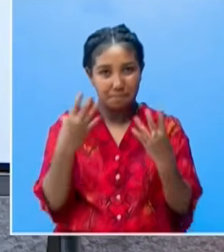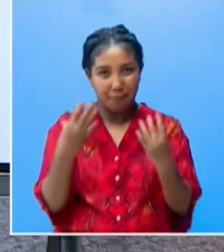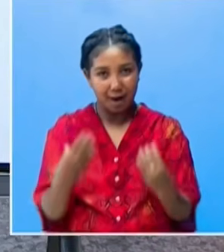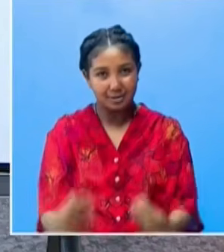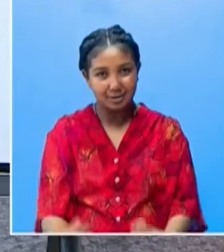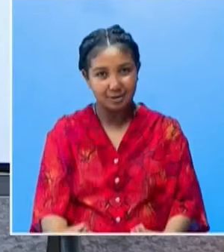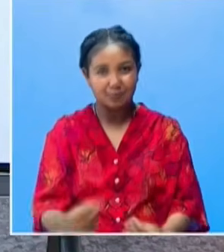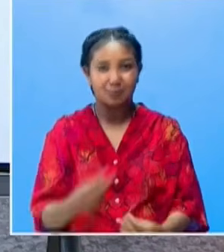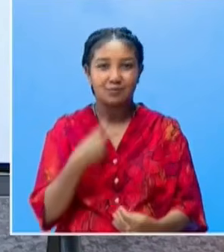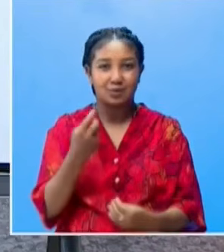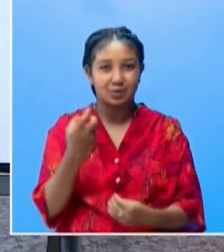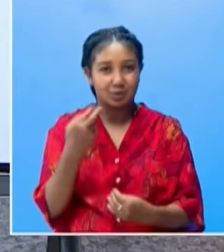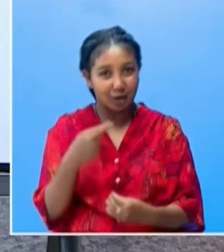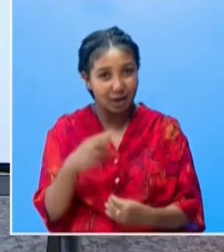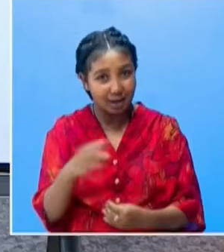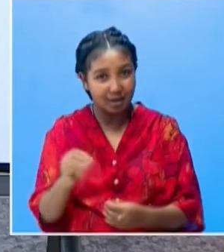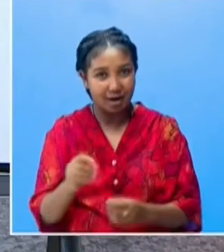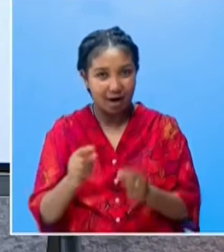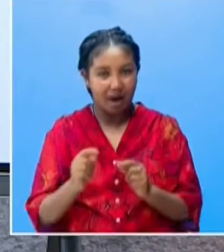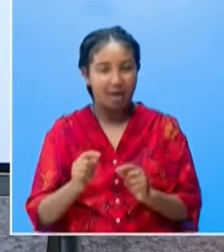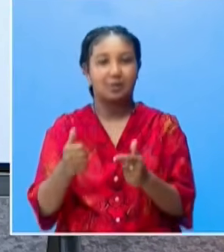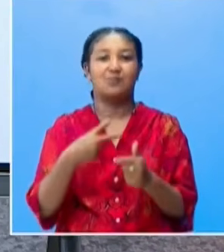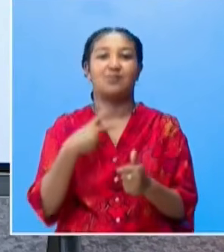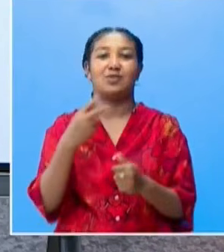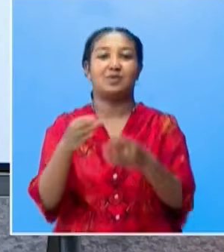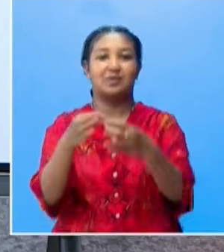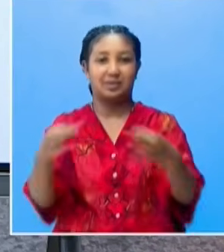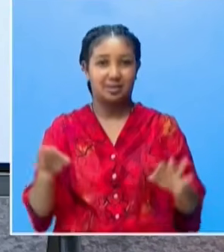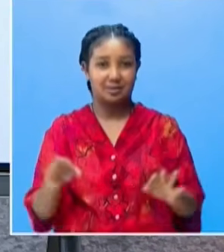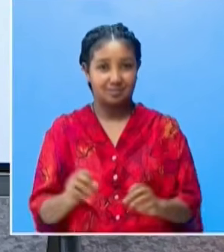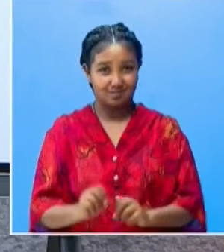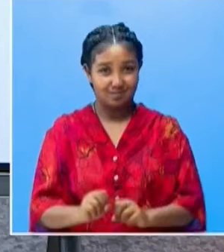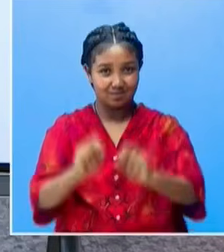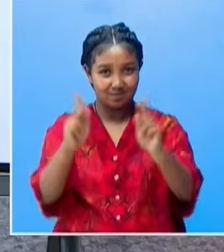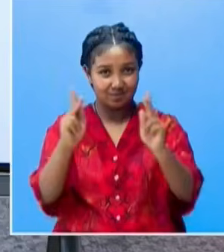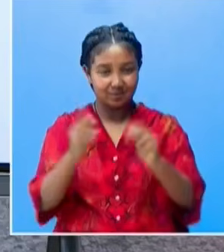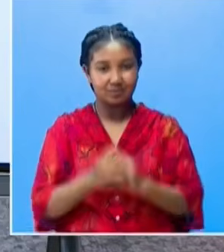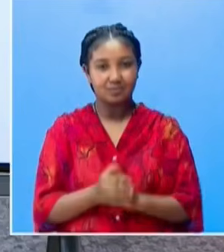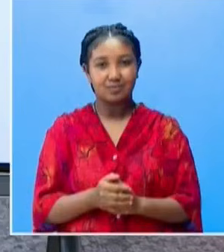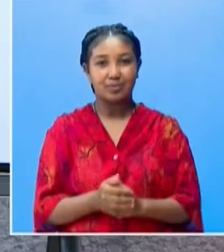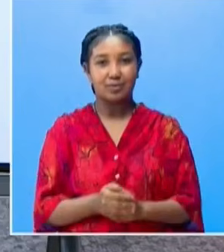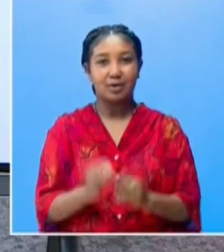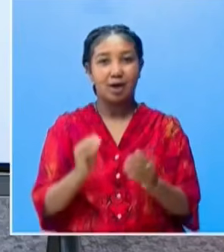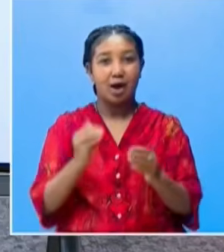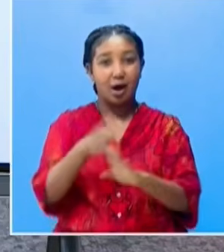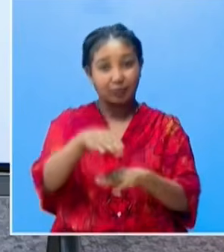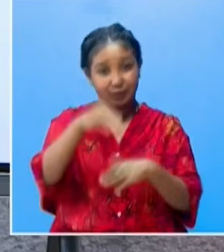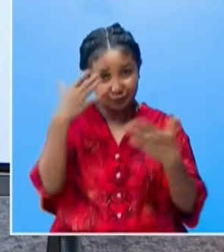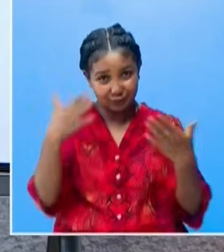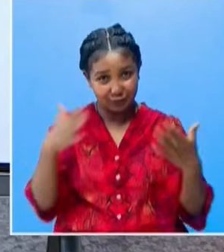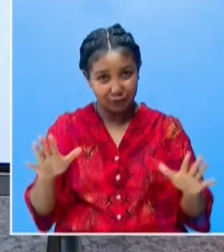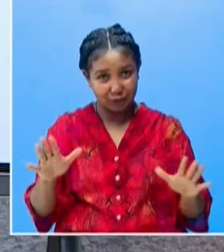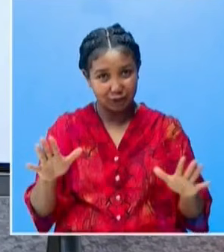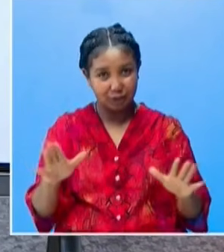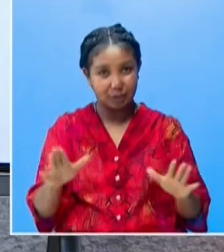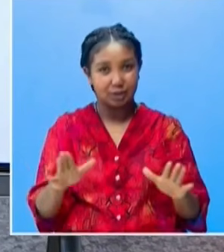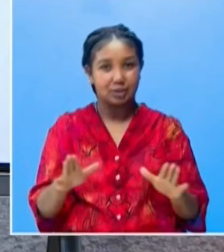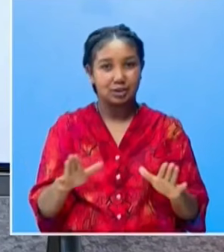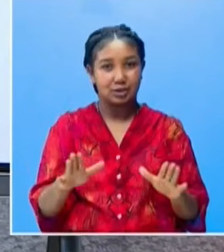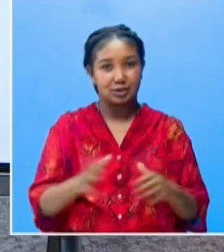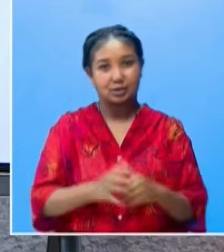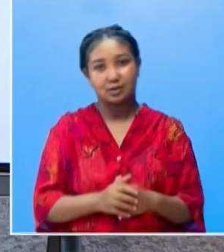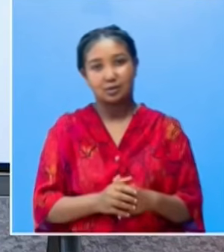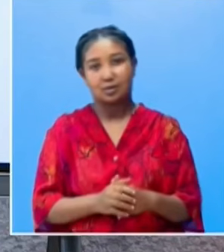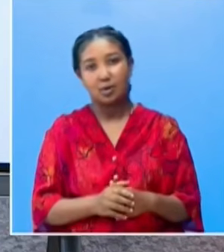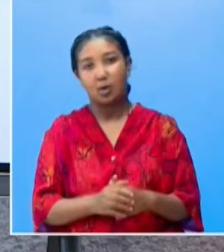or passive voice and active voice sentences, all right? After this lesson, since we're going to